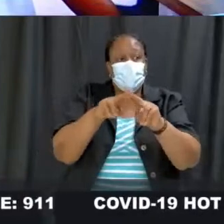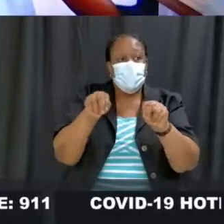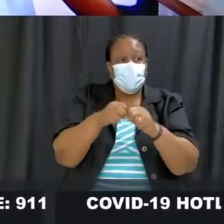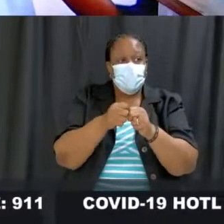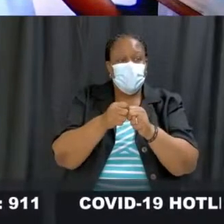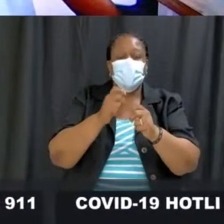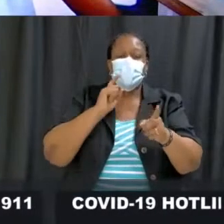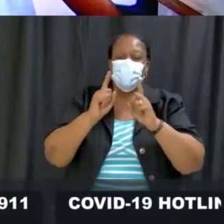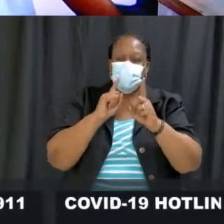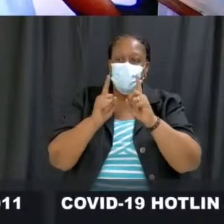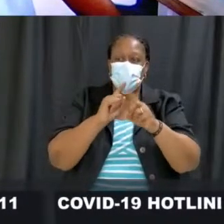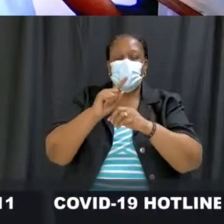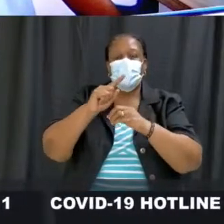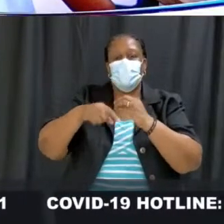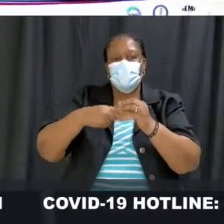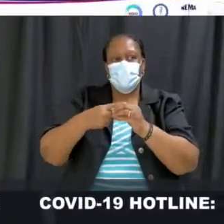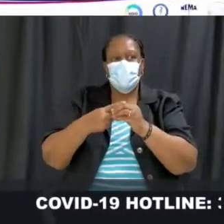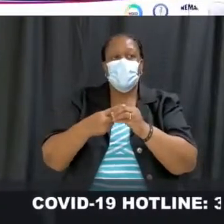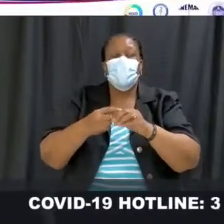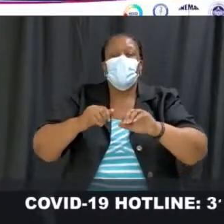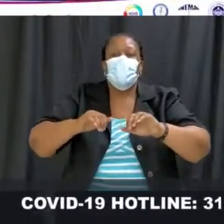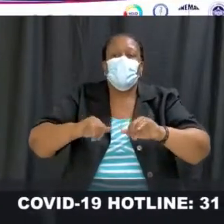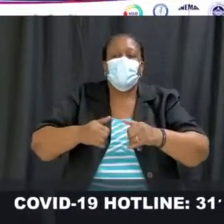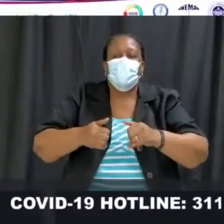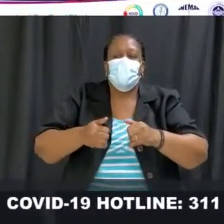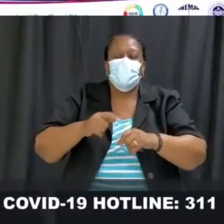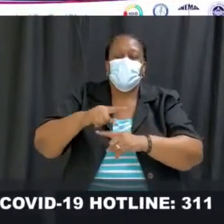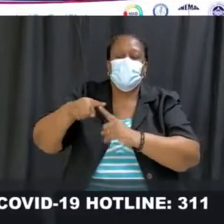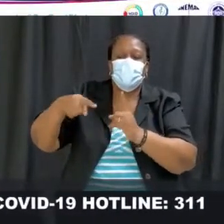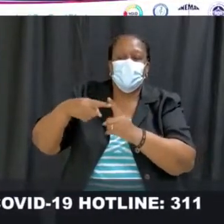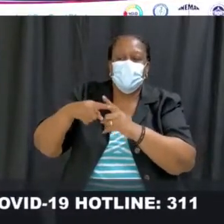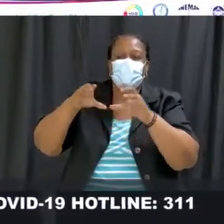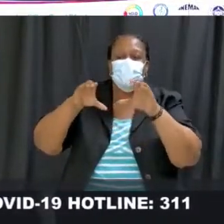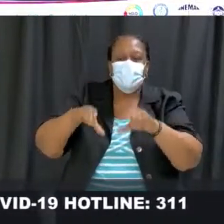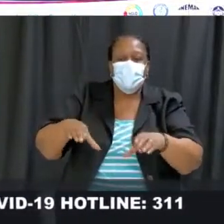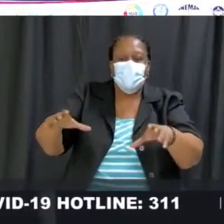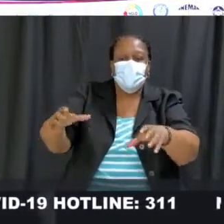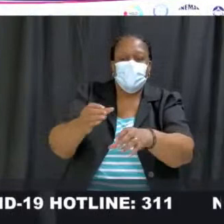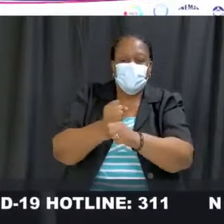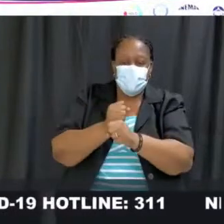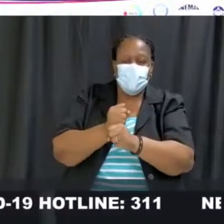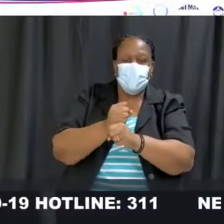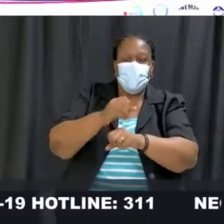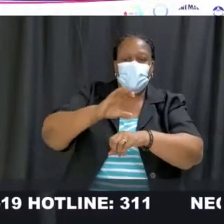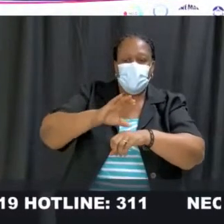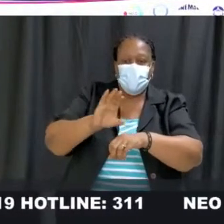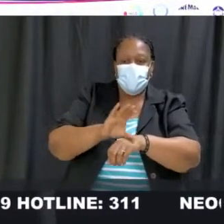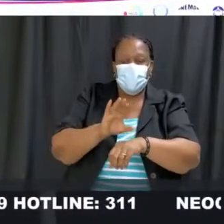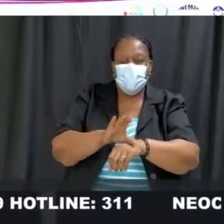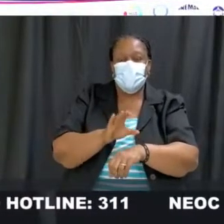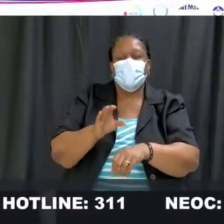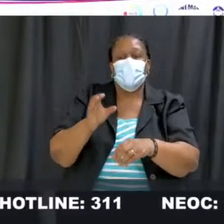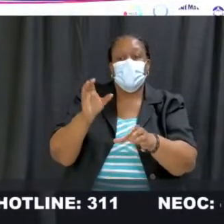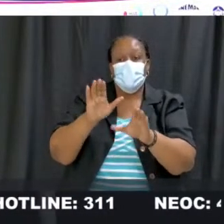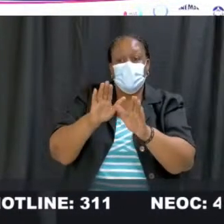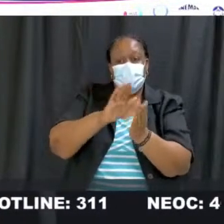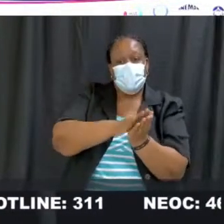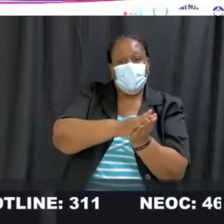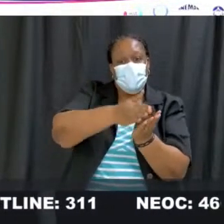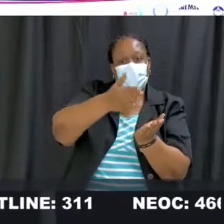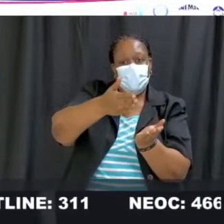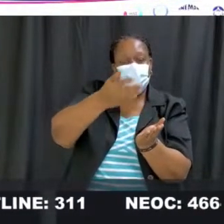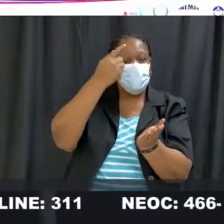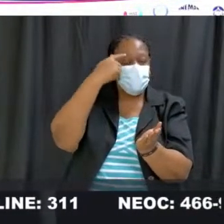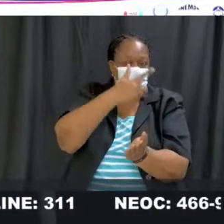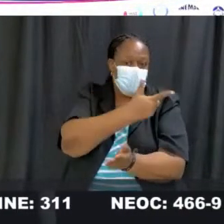in Nevis to identify a location for where these can be provided, the information can be provided so